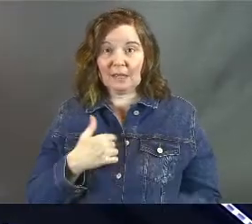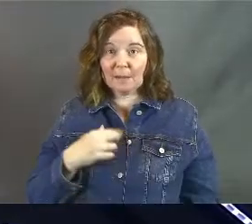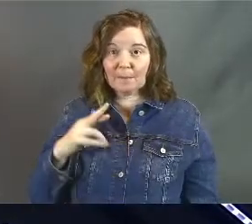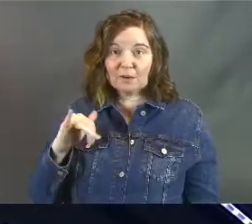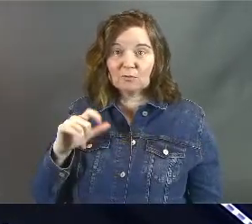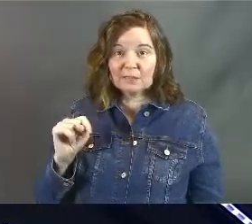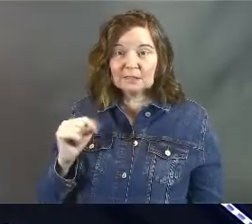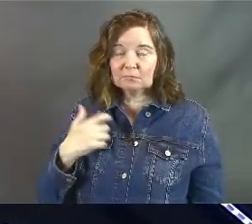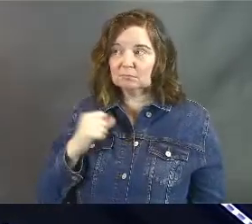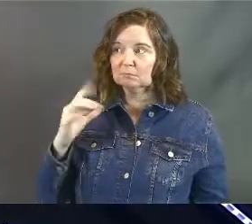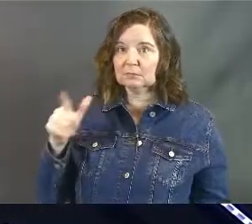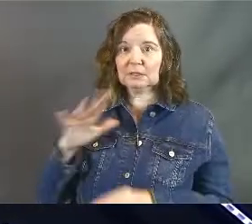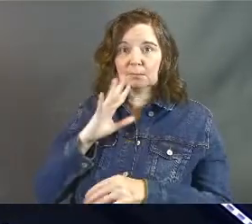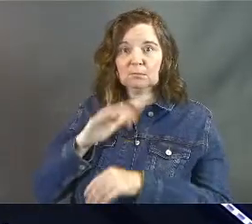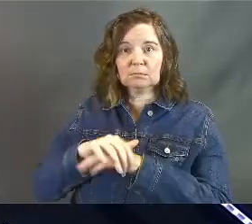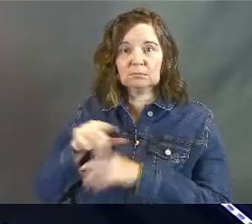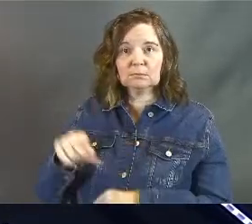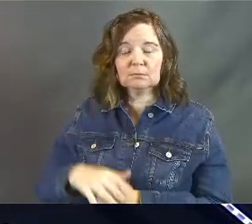racist?